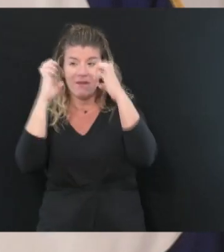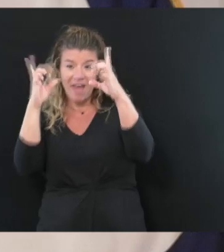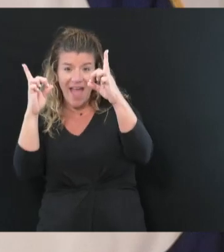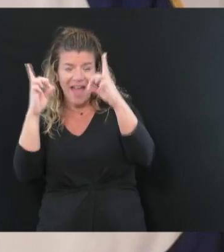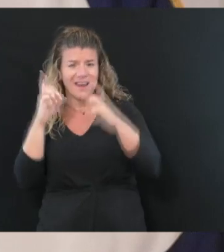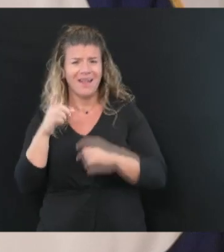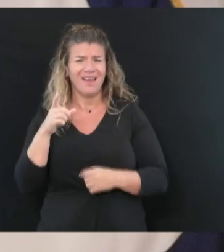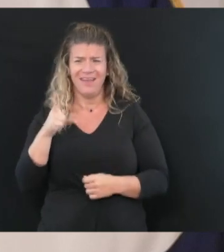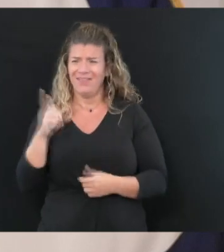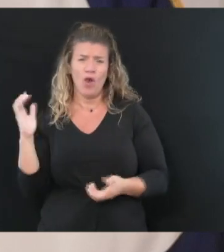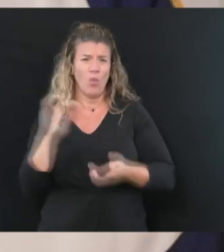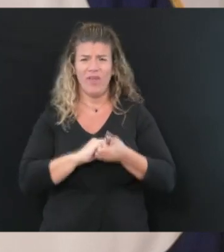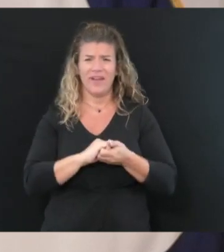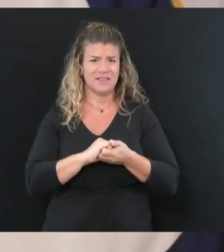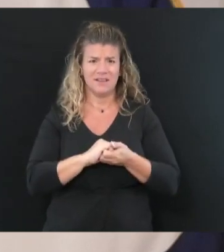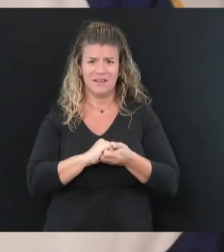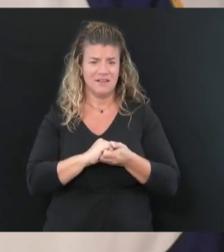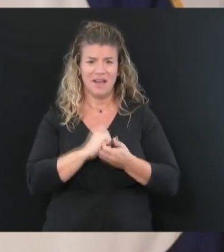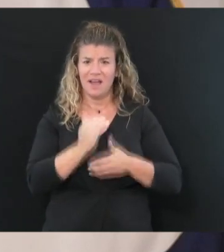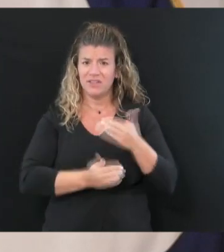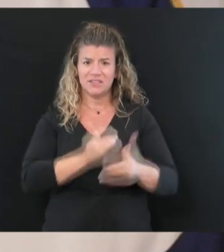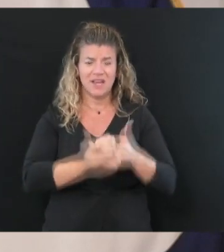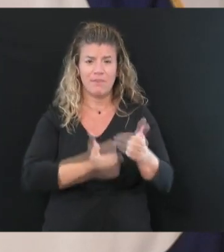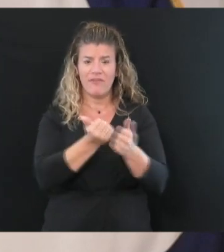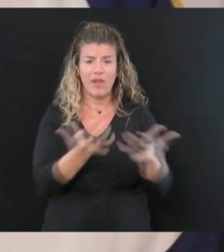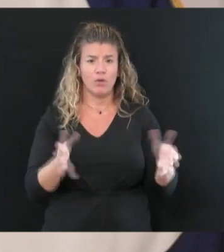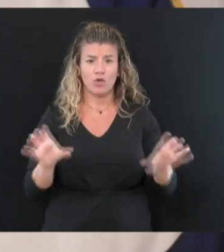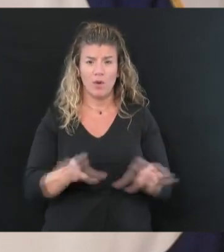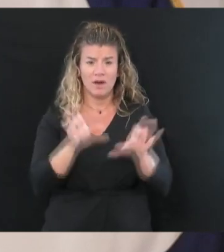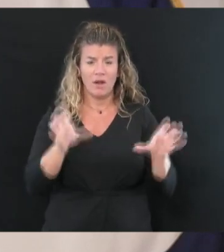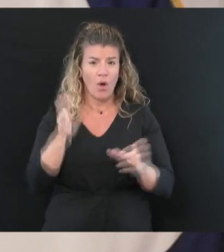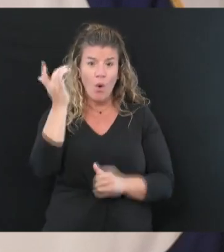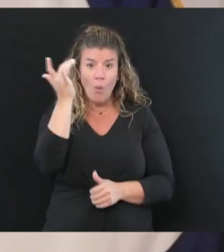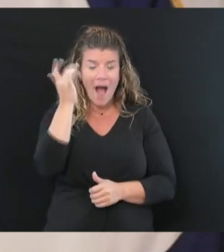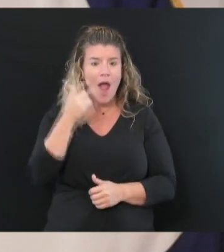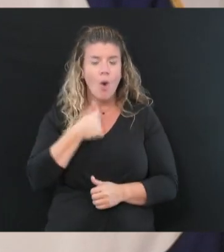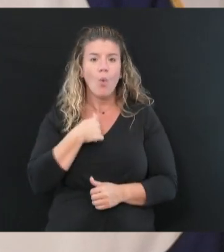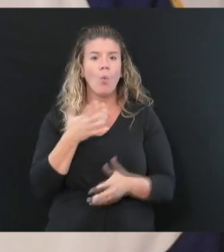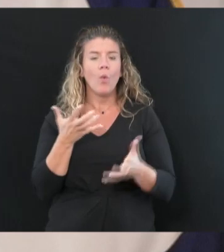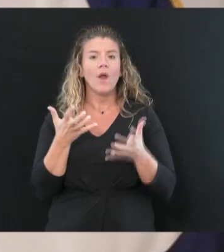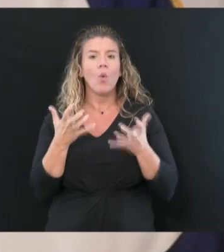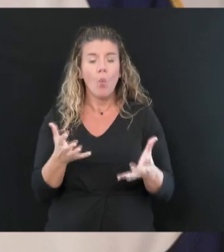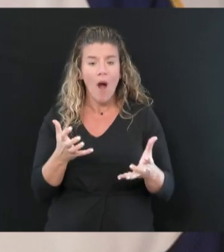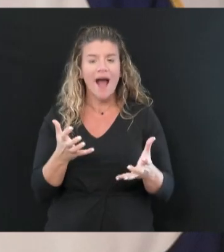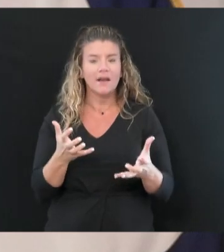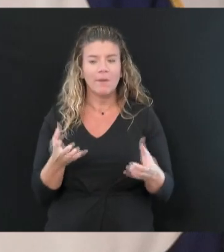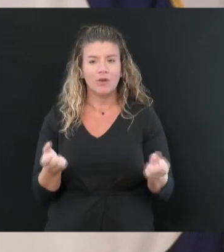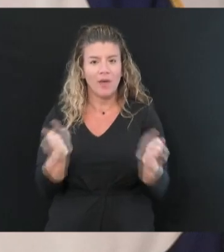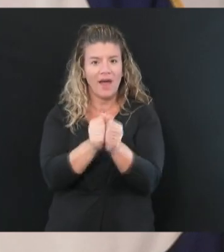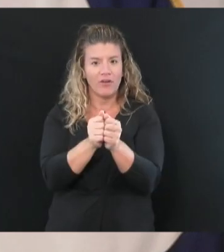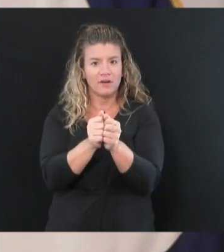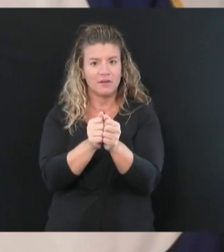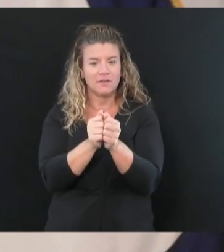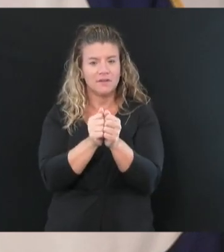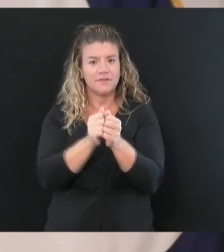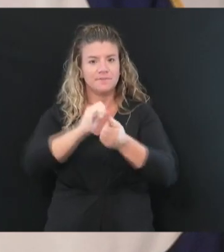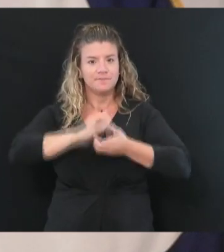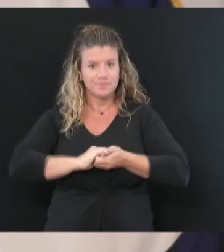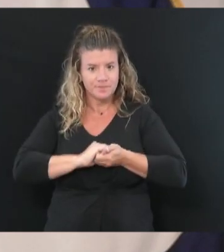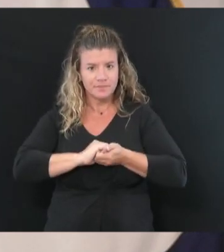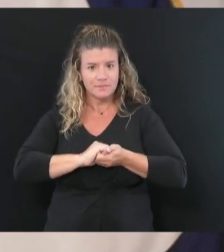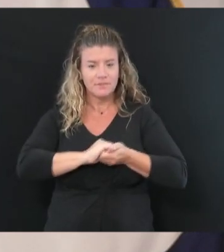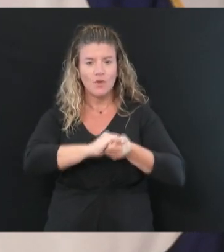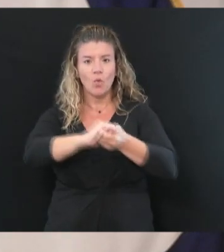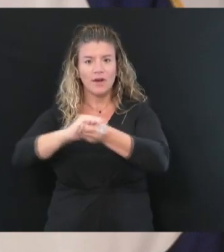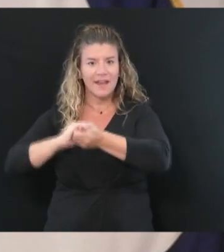right with us every step of the way in everything we're doing, because we want to stay step for step with all of our experts.